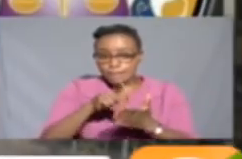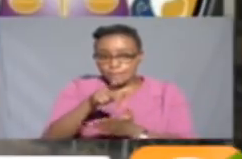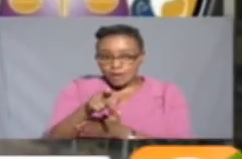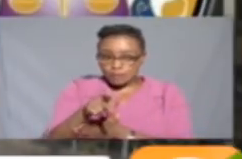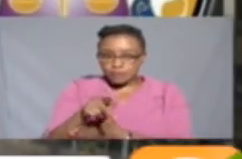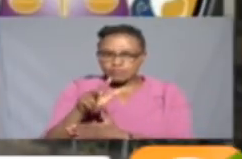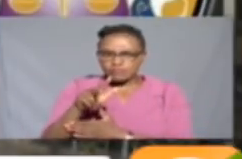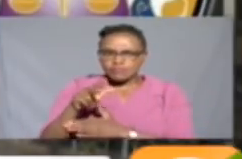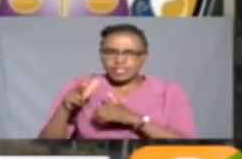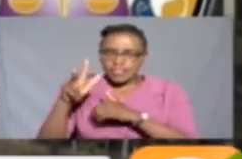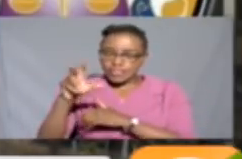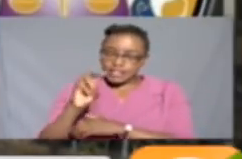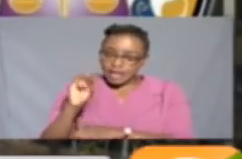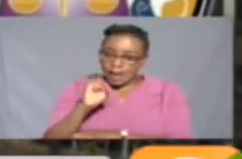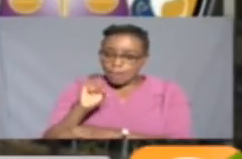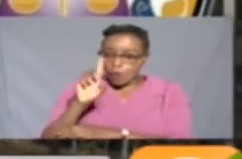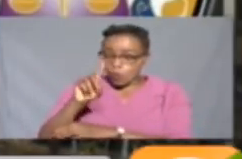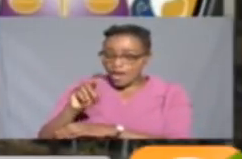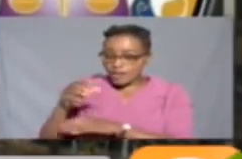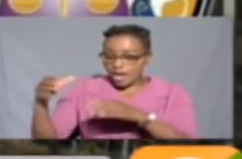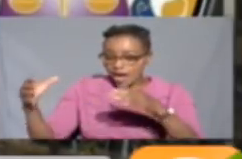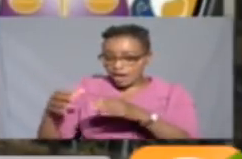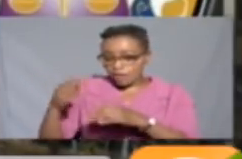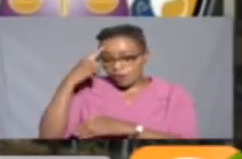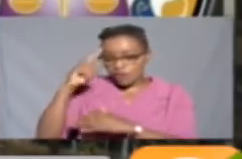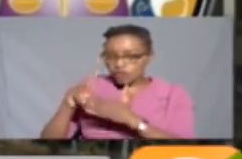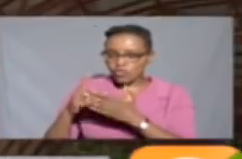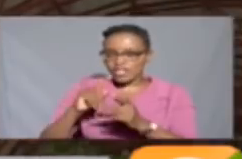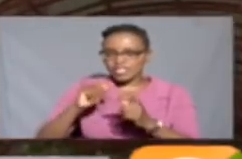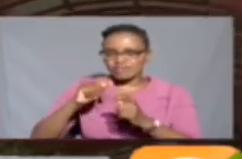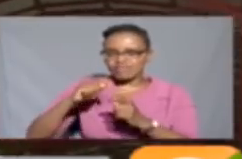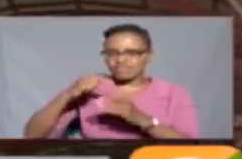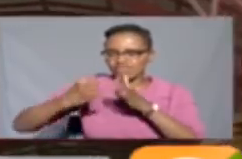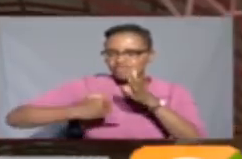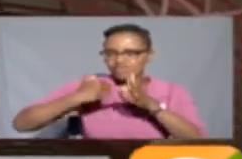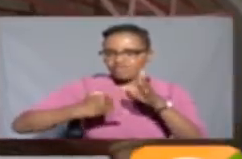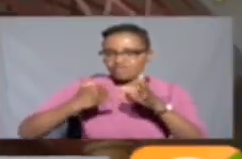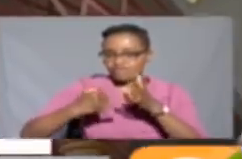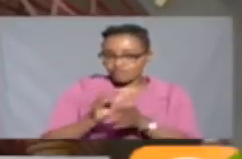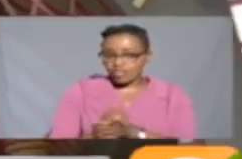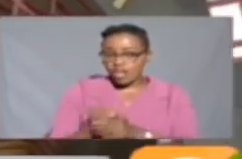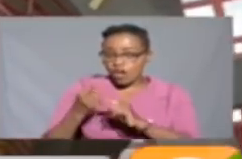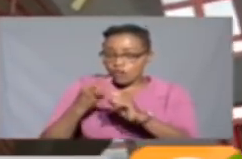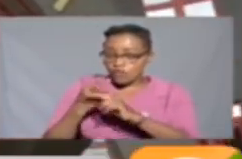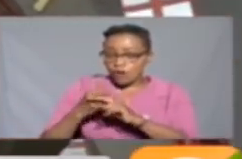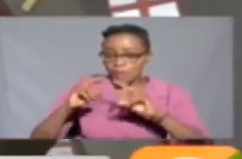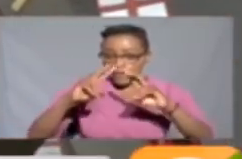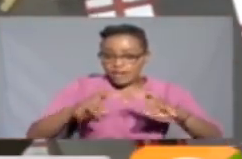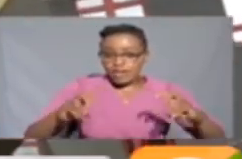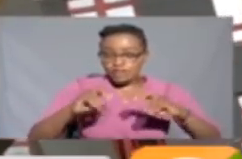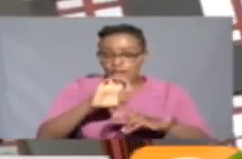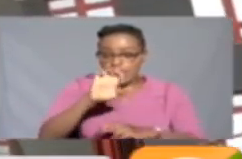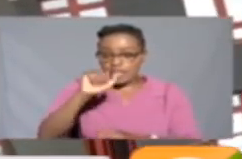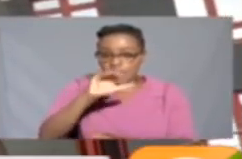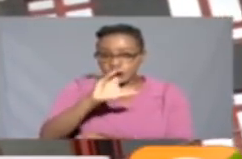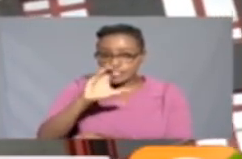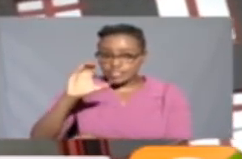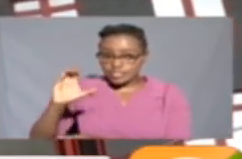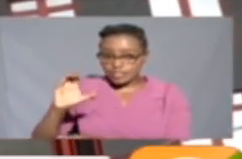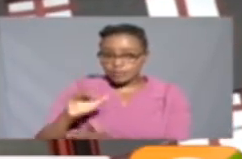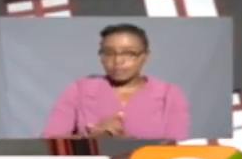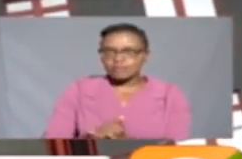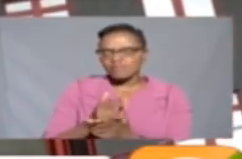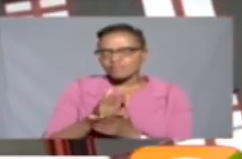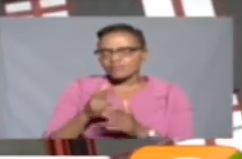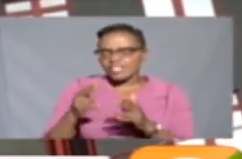million shillings to one company for the supply of auto transformers. According to investigations by EACC,